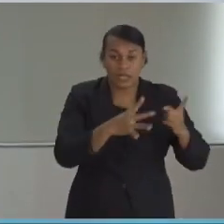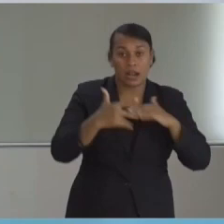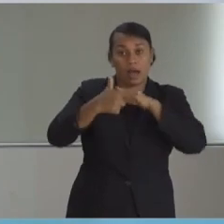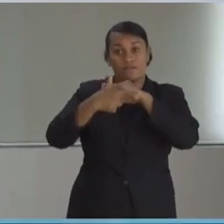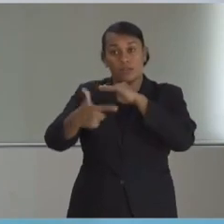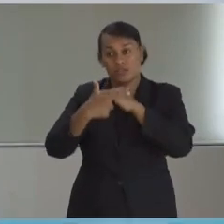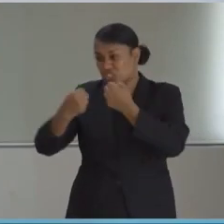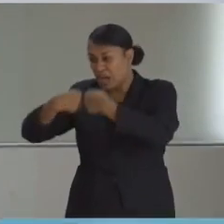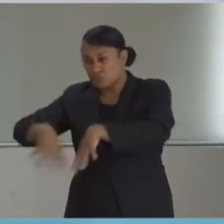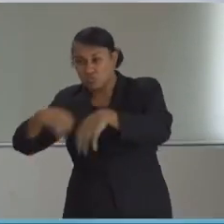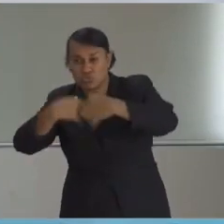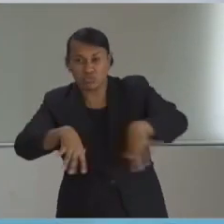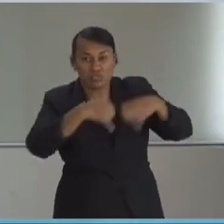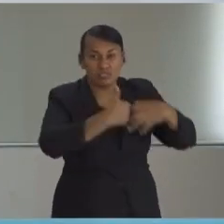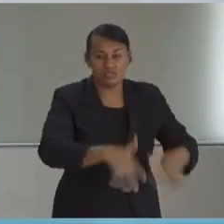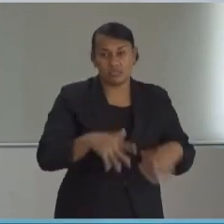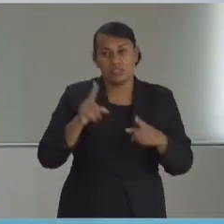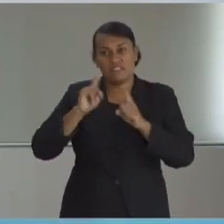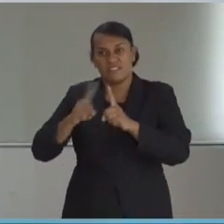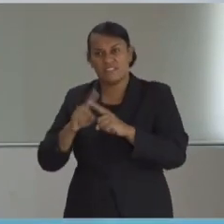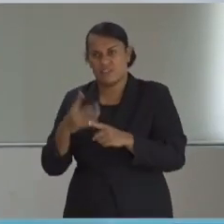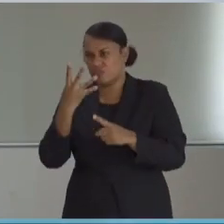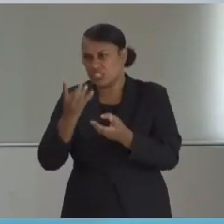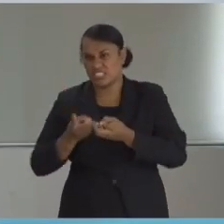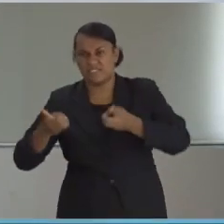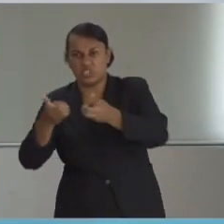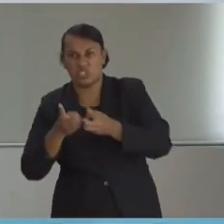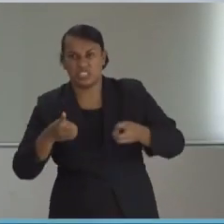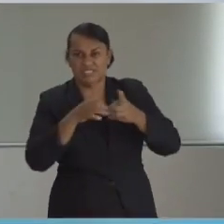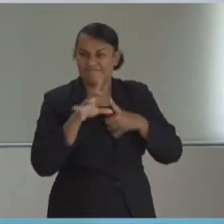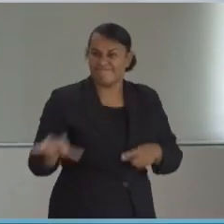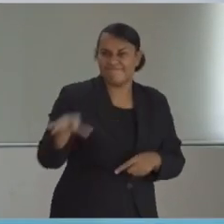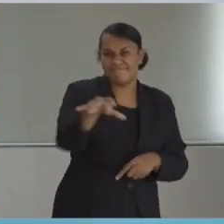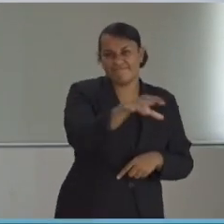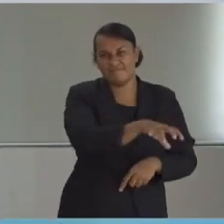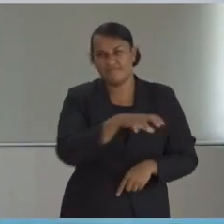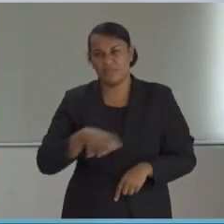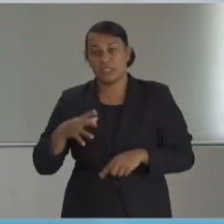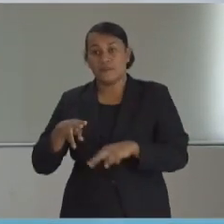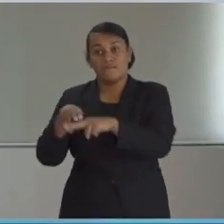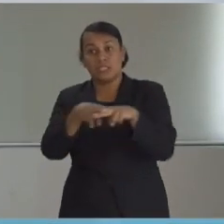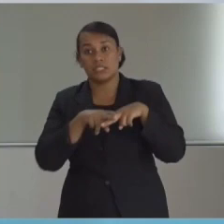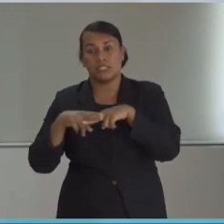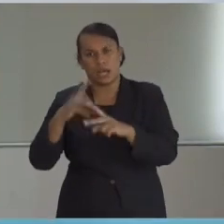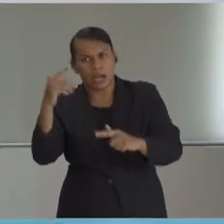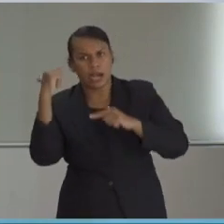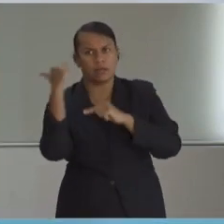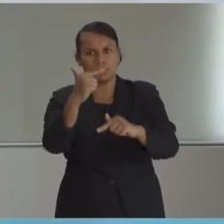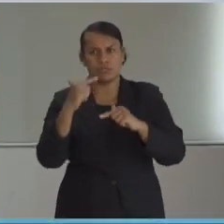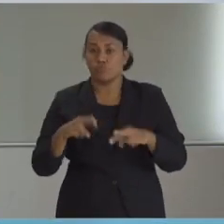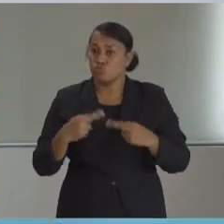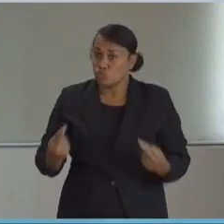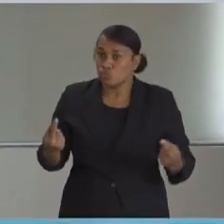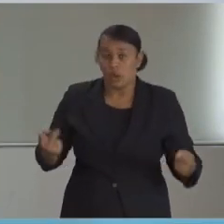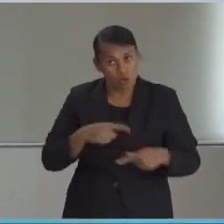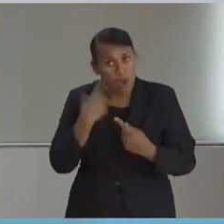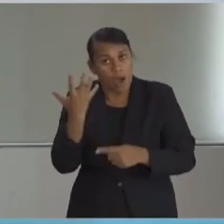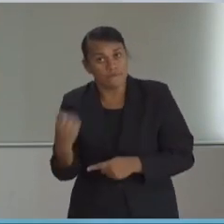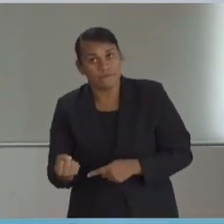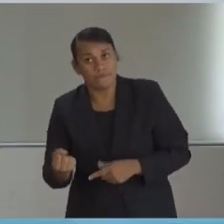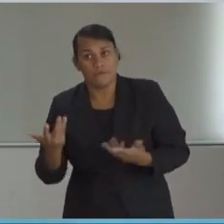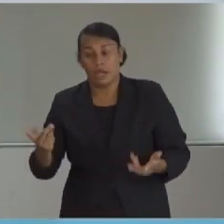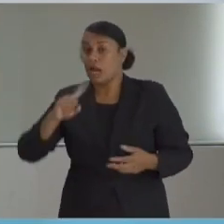in the 4 geographical regions of Fiji, and with the limited resources that we have, EFL is doing its